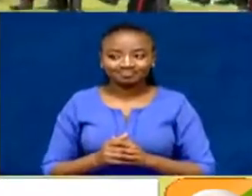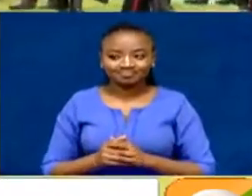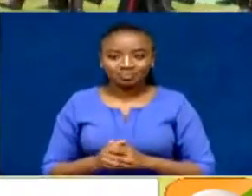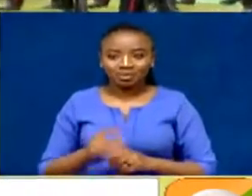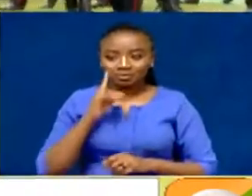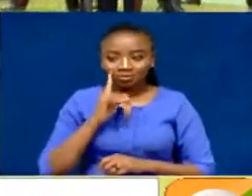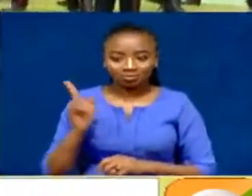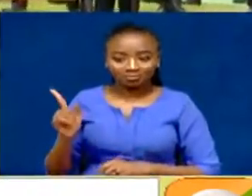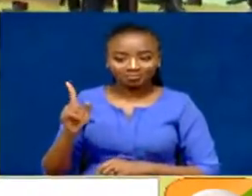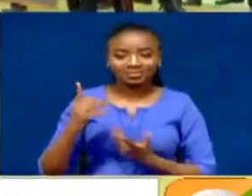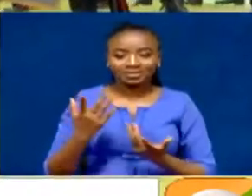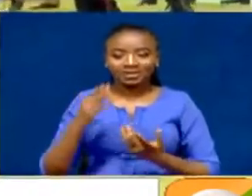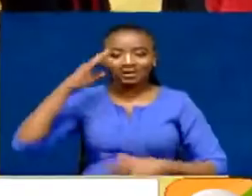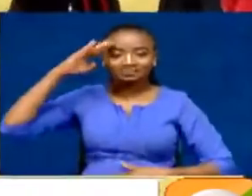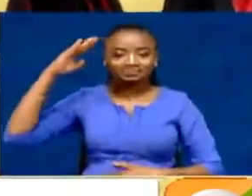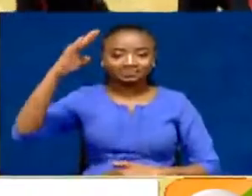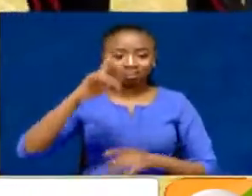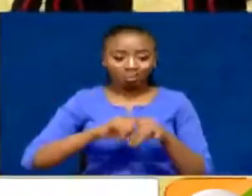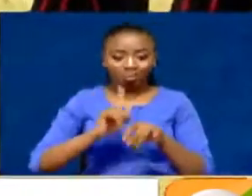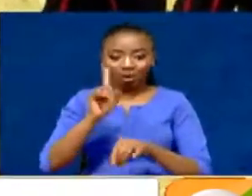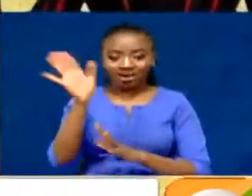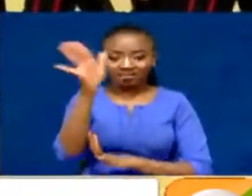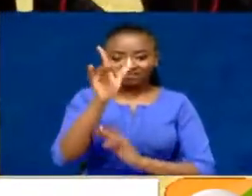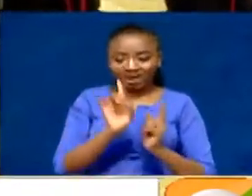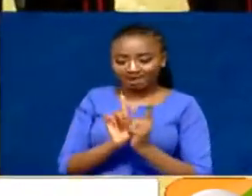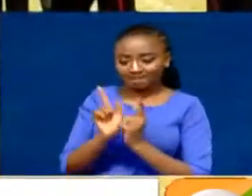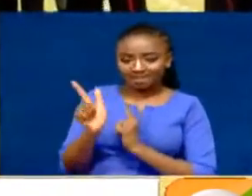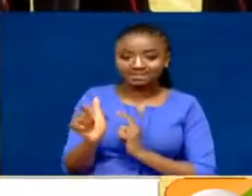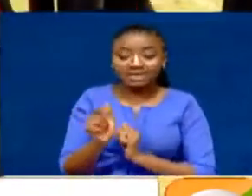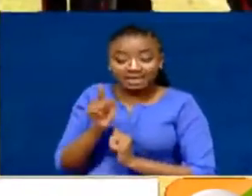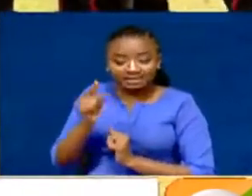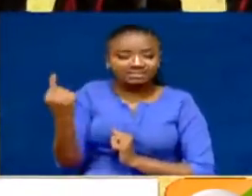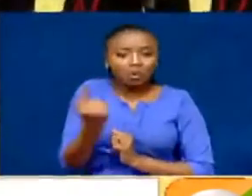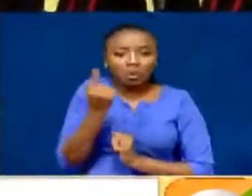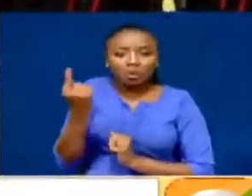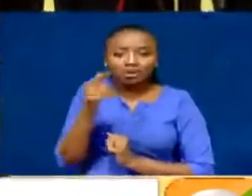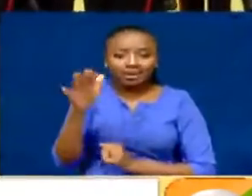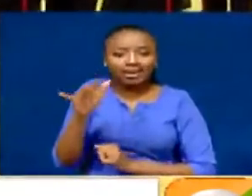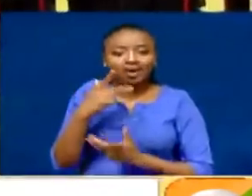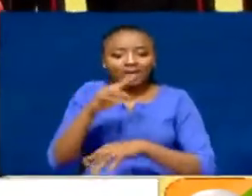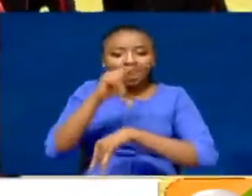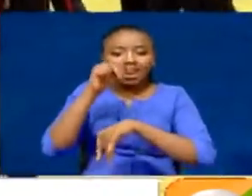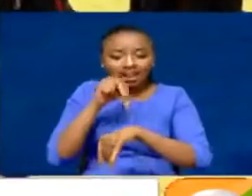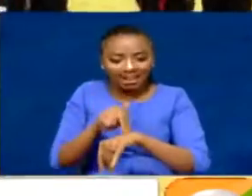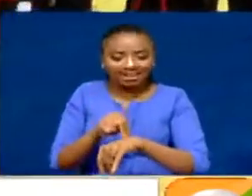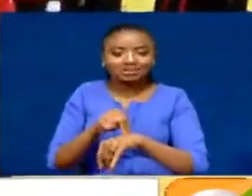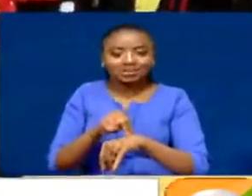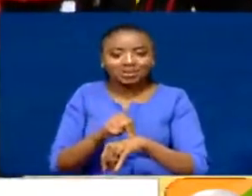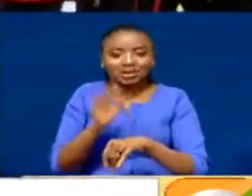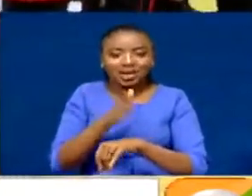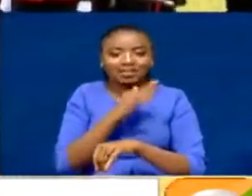armed salute when it passes in front of them. Trooping of the Colour is the only ceremony where the national anthem is played more than